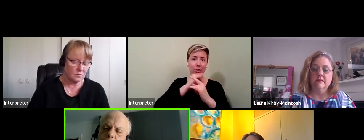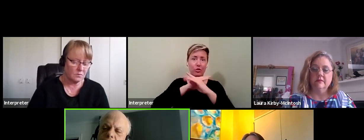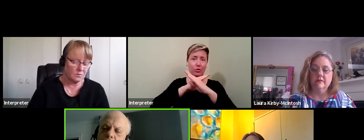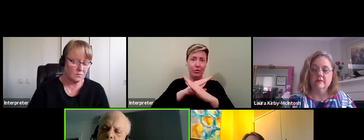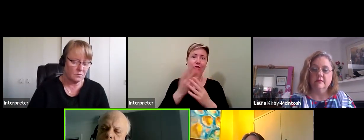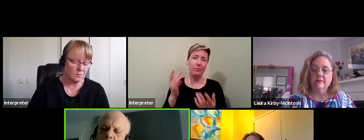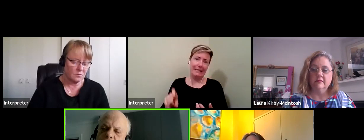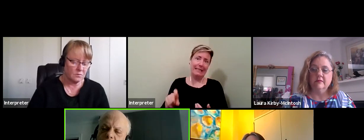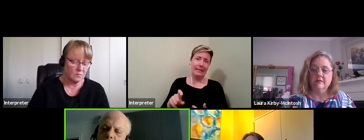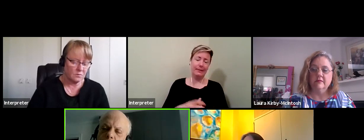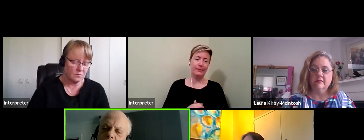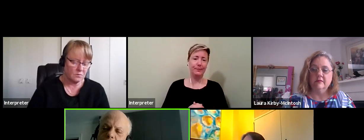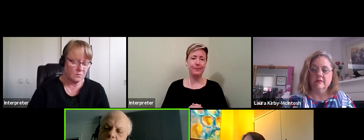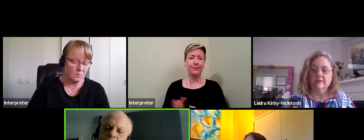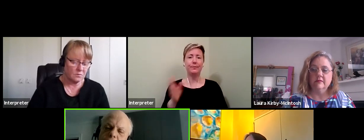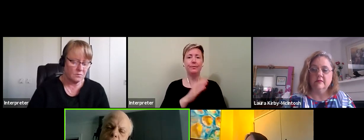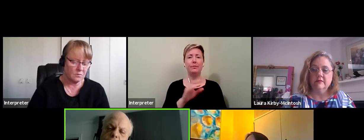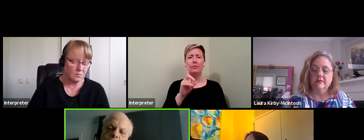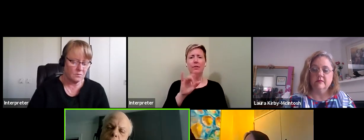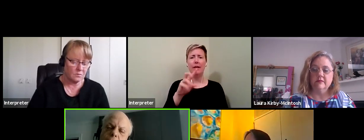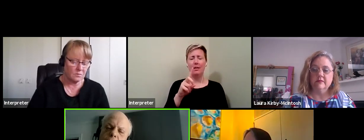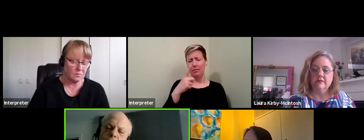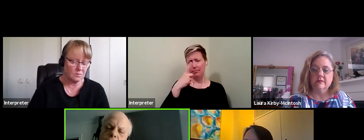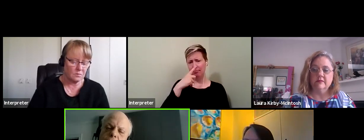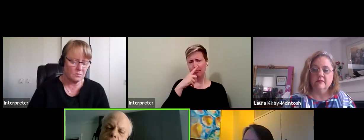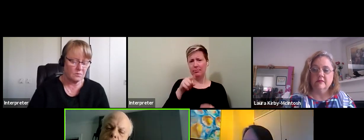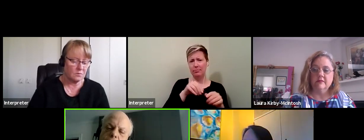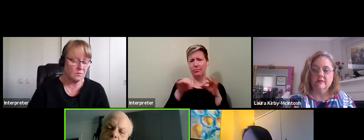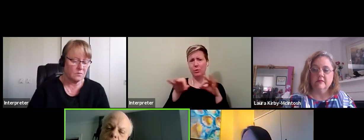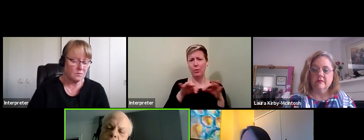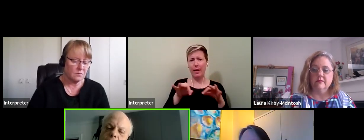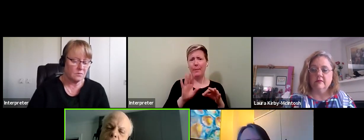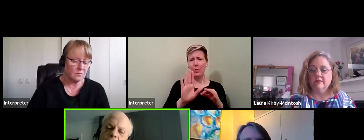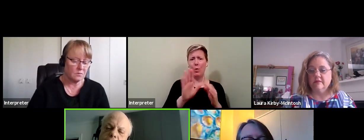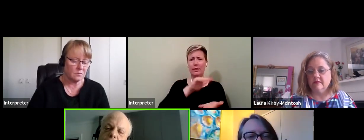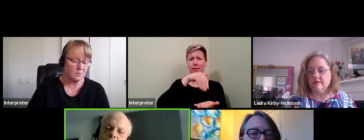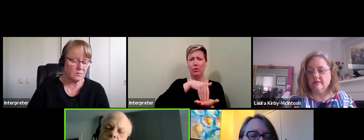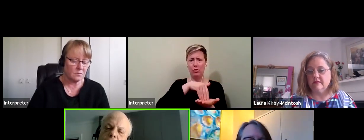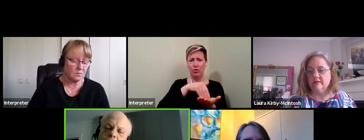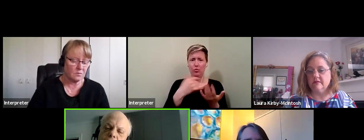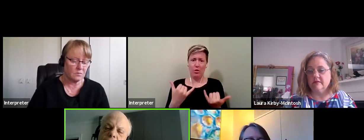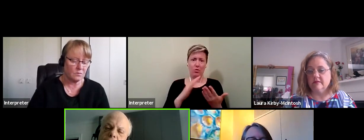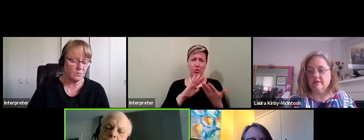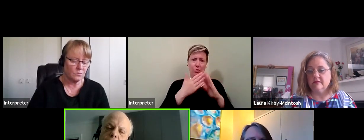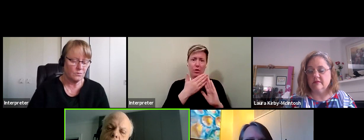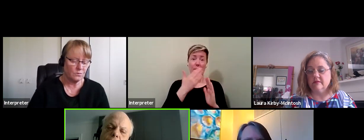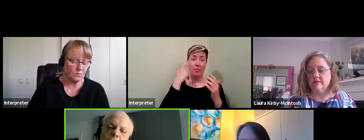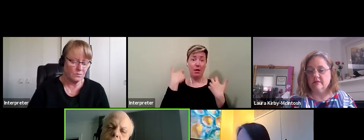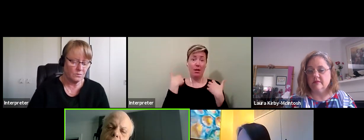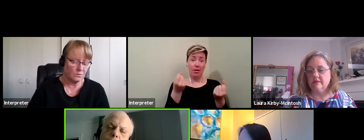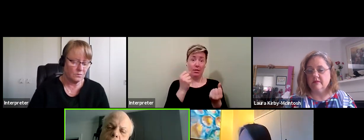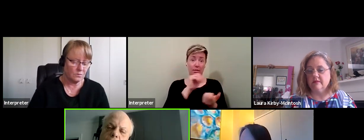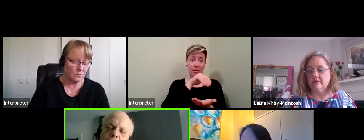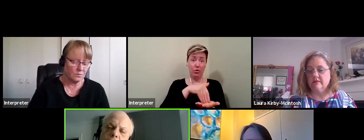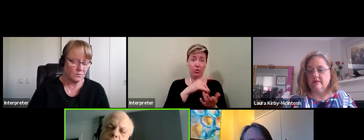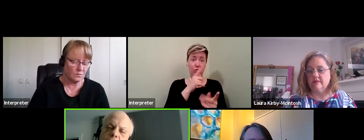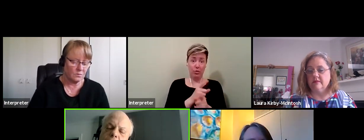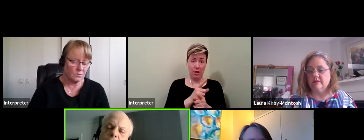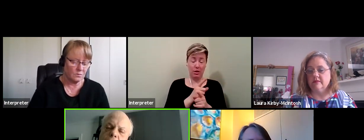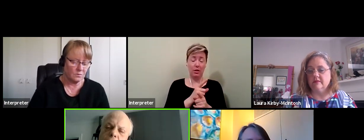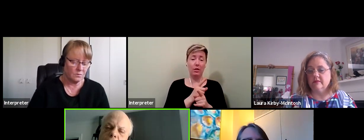talked to me, I just want to take 1 minute to have you describe what you're doing at your center. You're a community mental health center, and you've said that you need direction